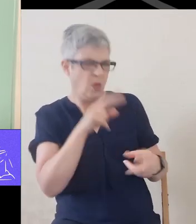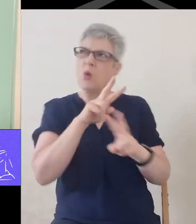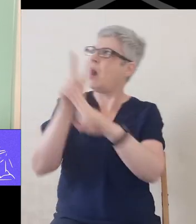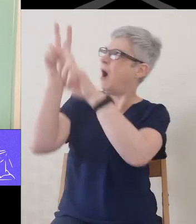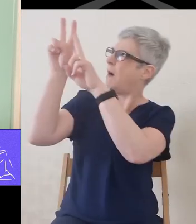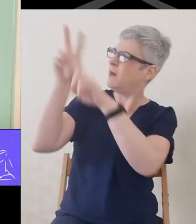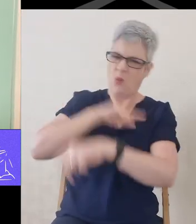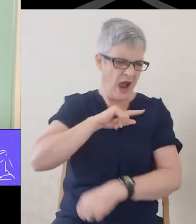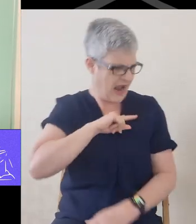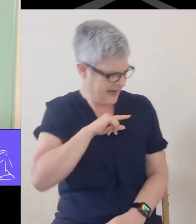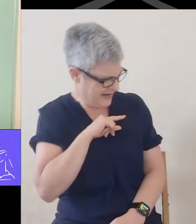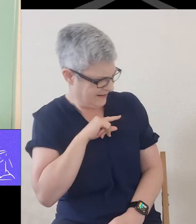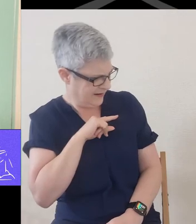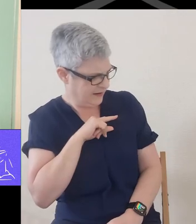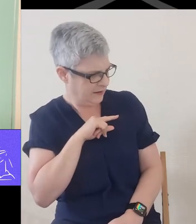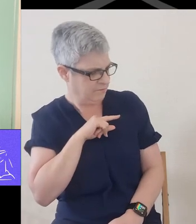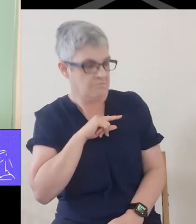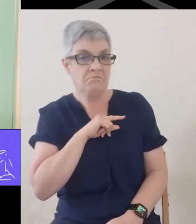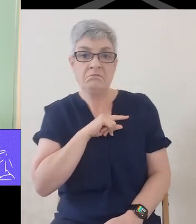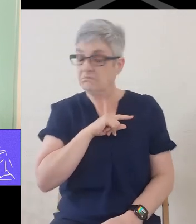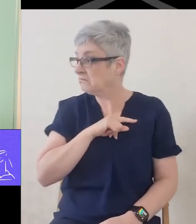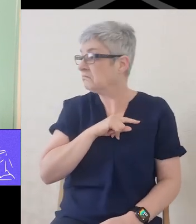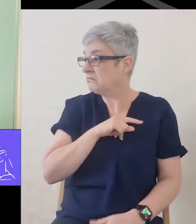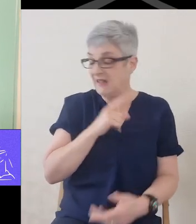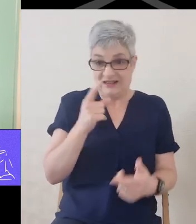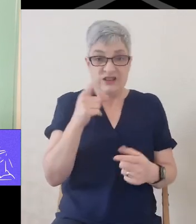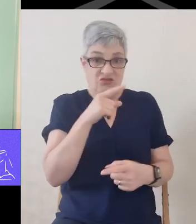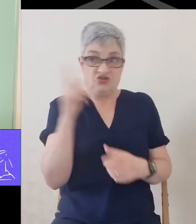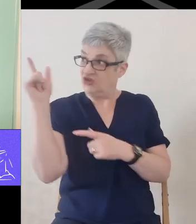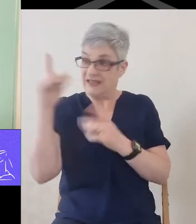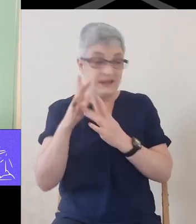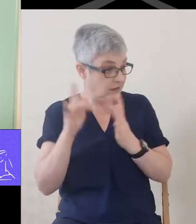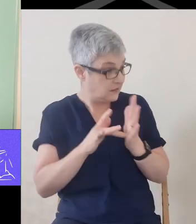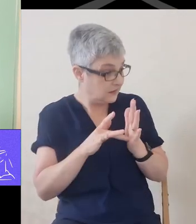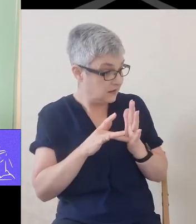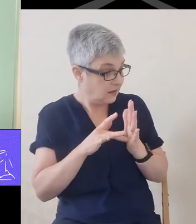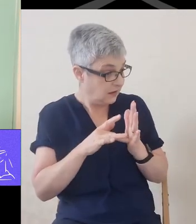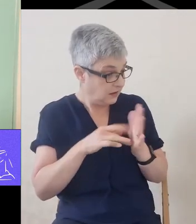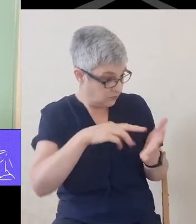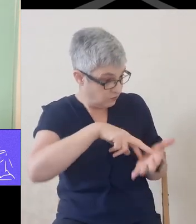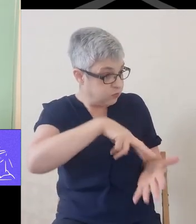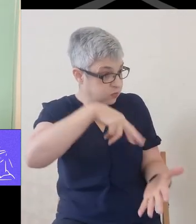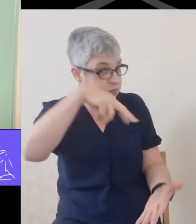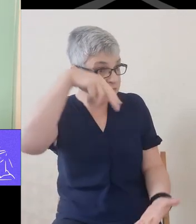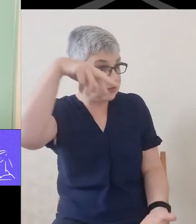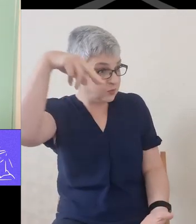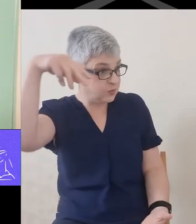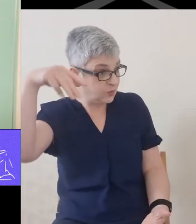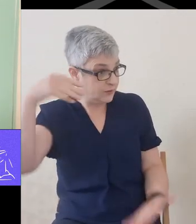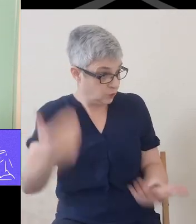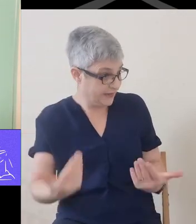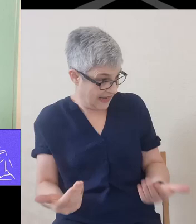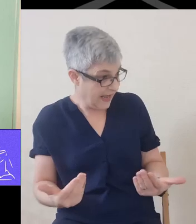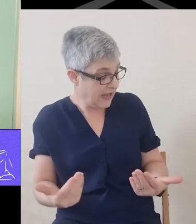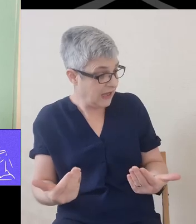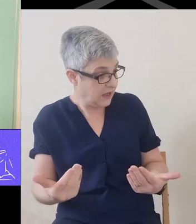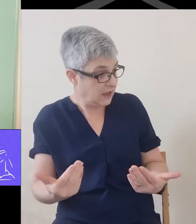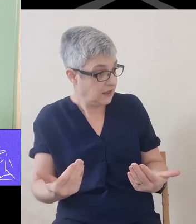looking up into the sky? The same Jesus who has been taken from